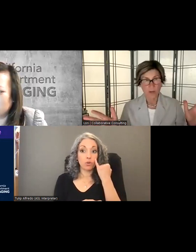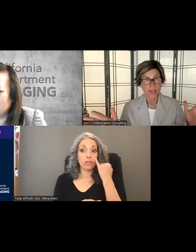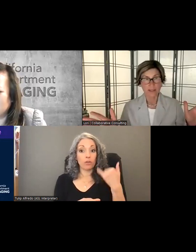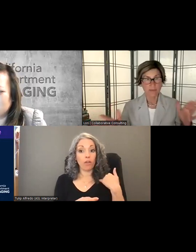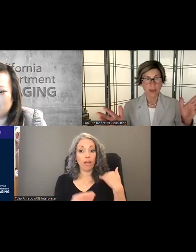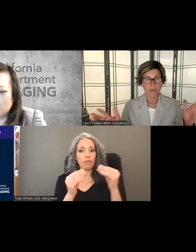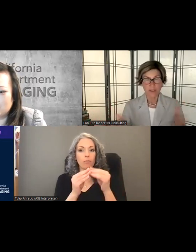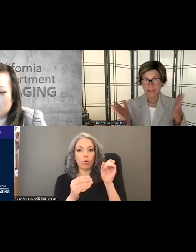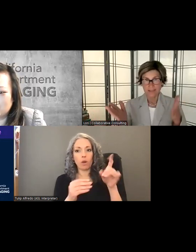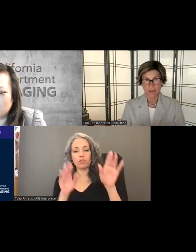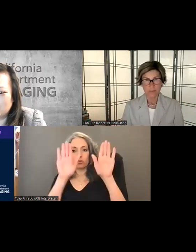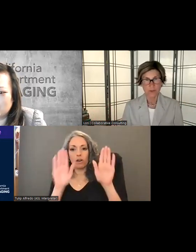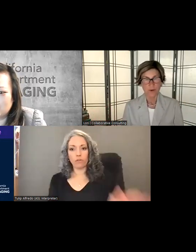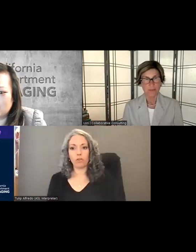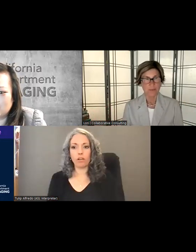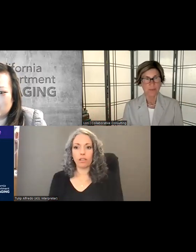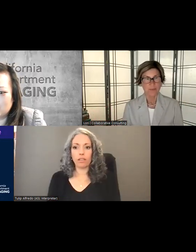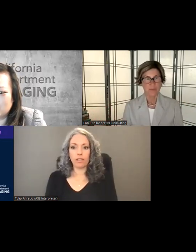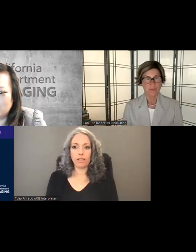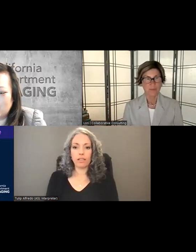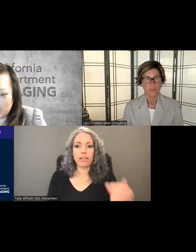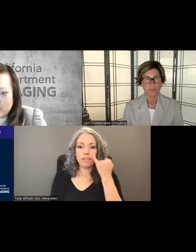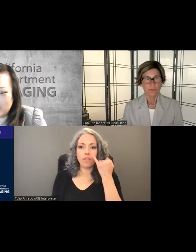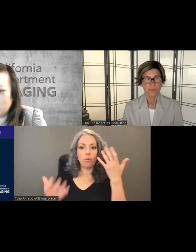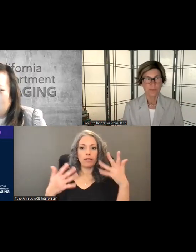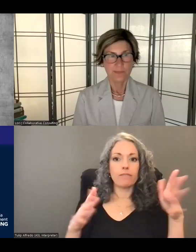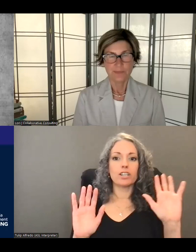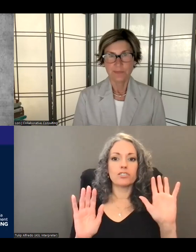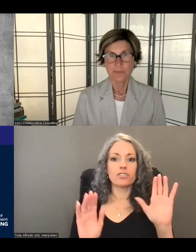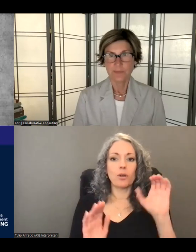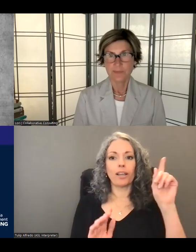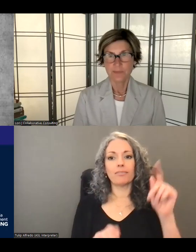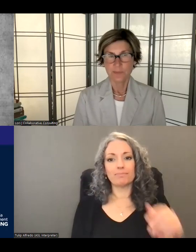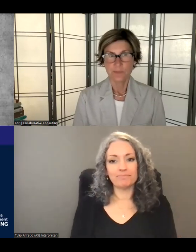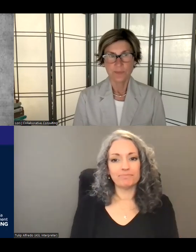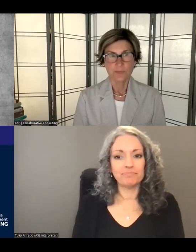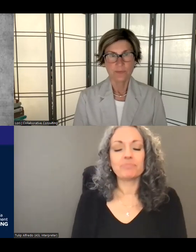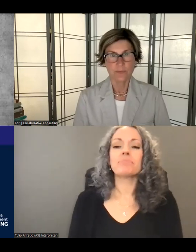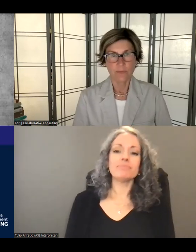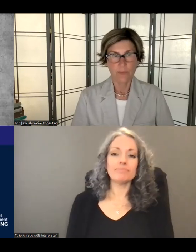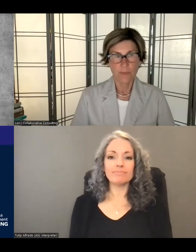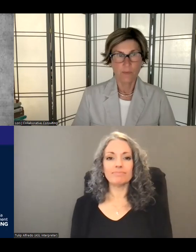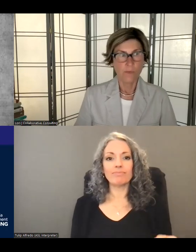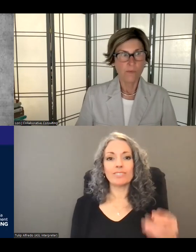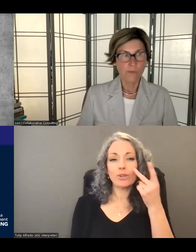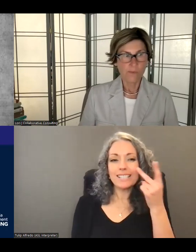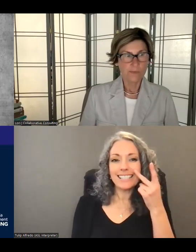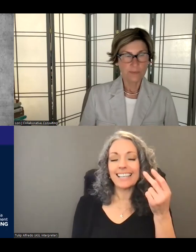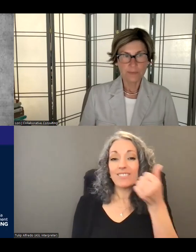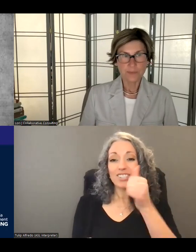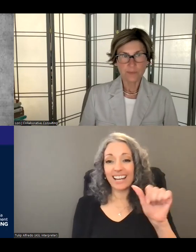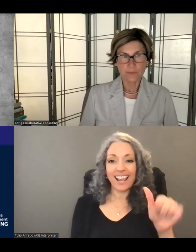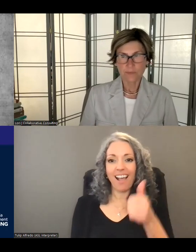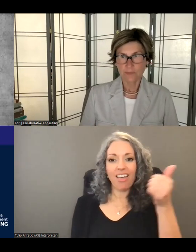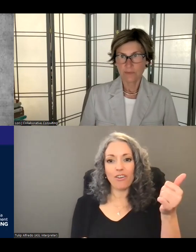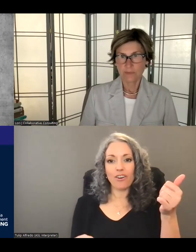questions, great. If not, we can definitely do a wrap. Okay. So let's see if there's any other attendees